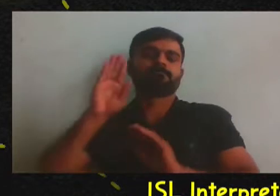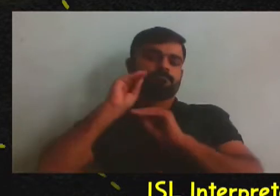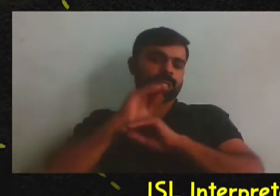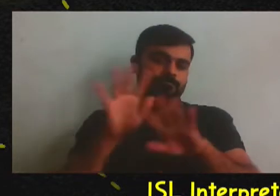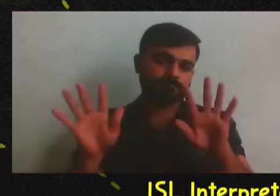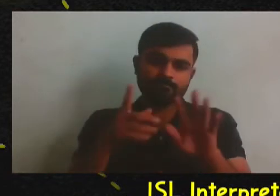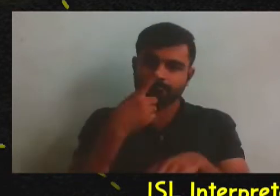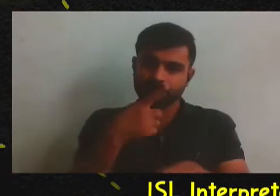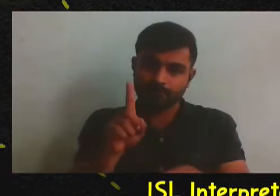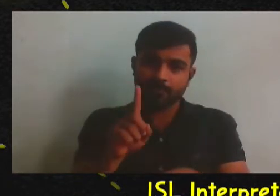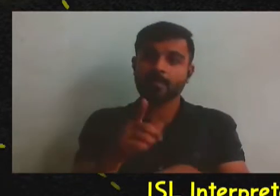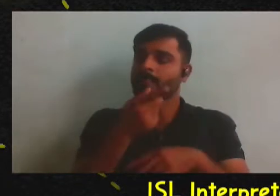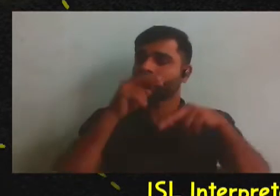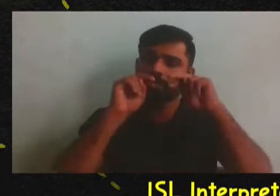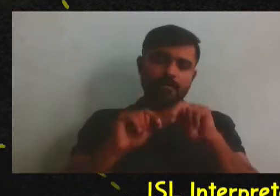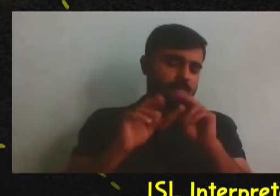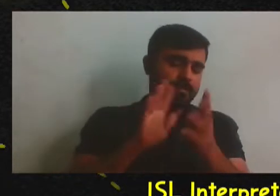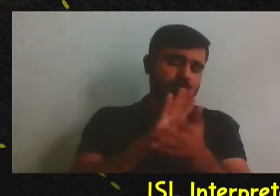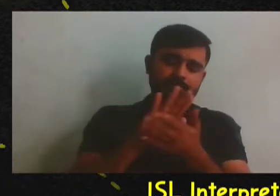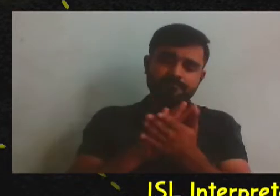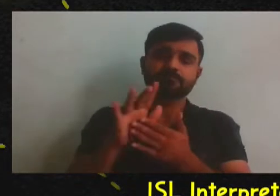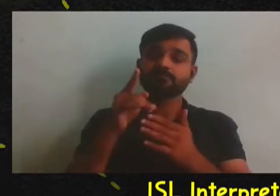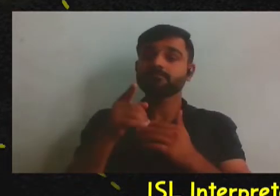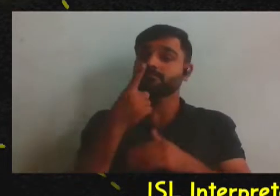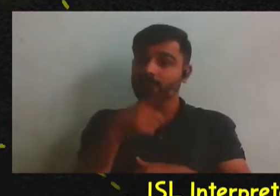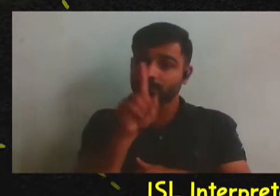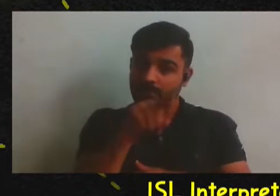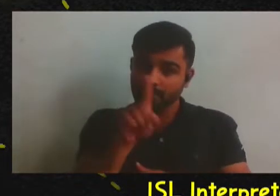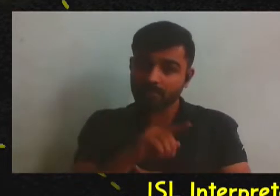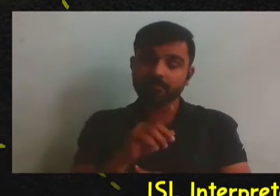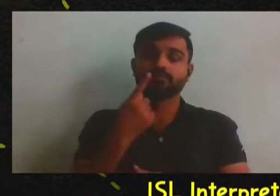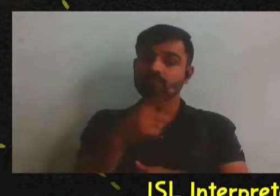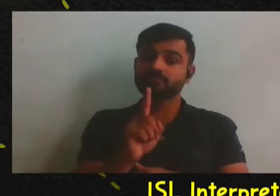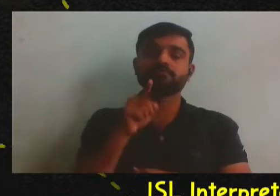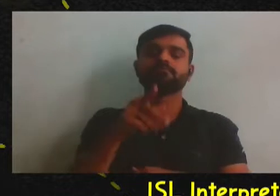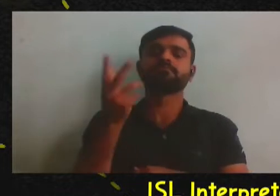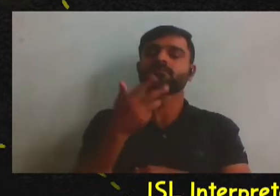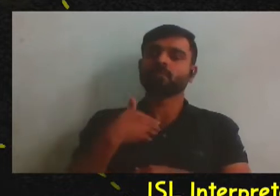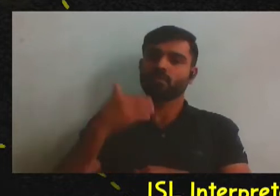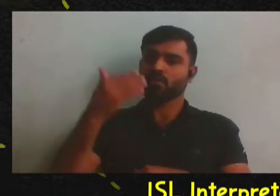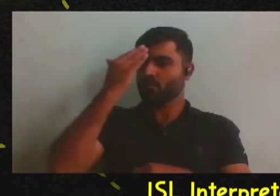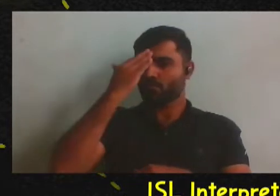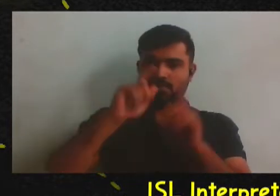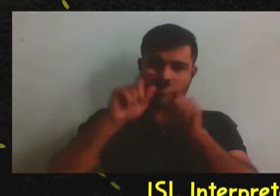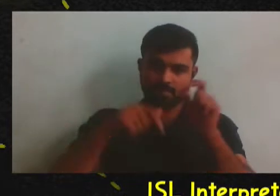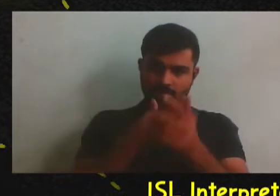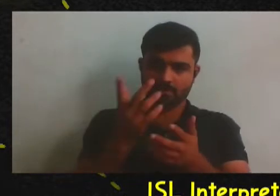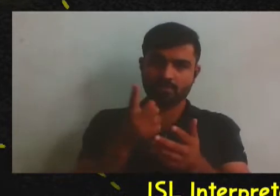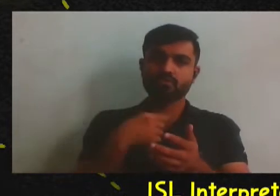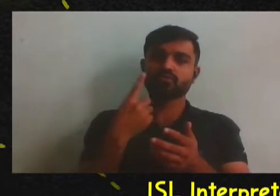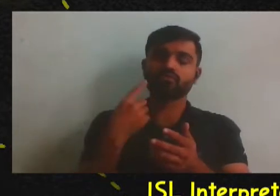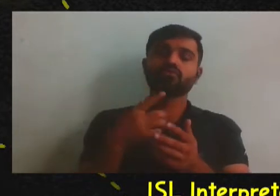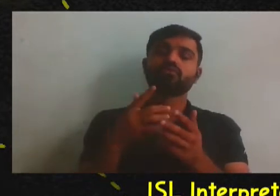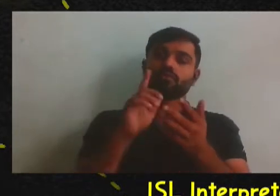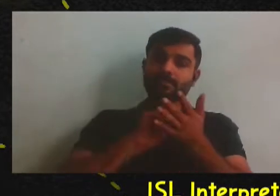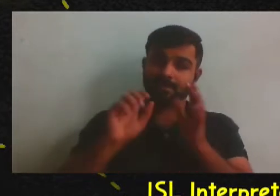read. Not necessarily that the information is right or wrong, right? Because we know people who, right in the